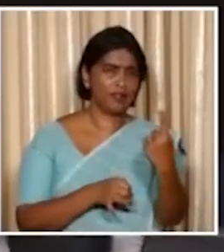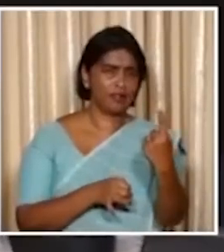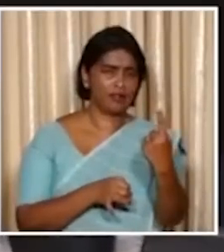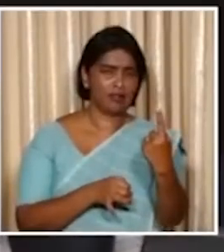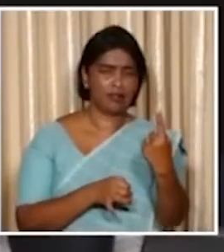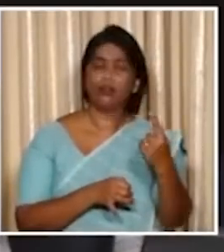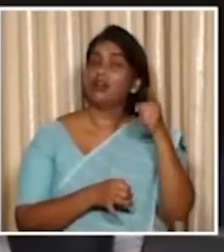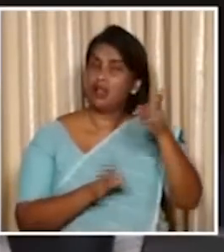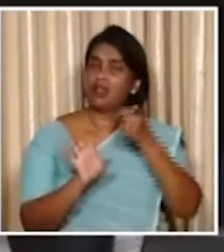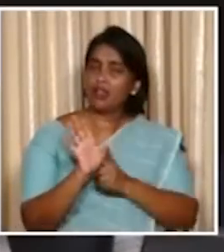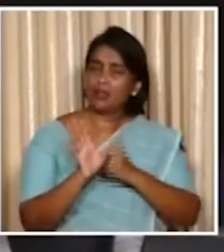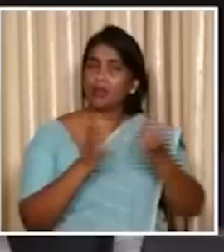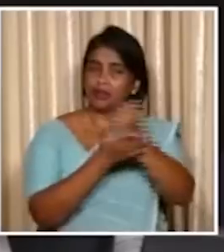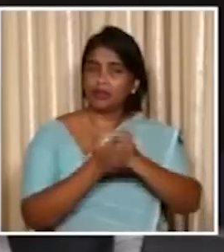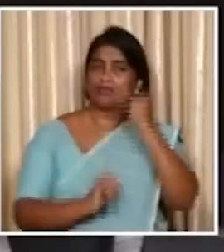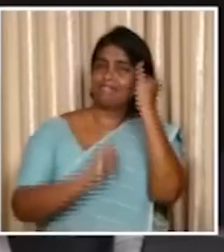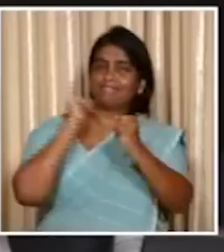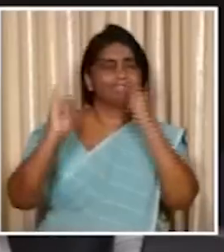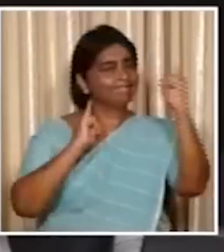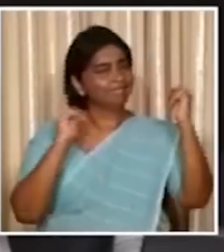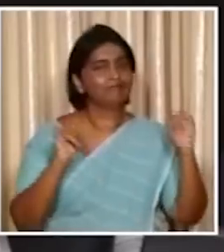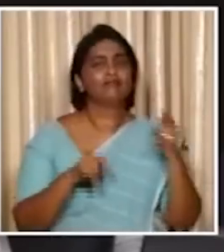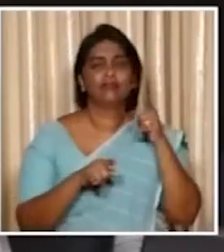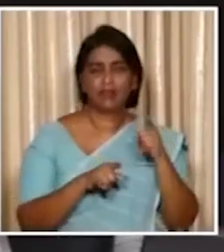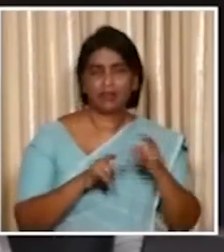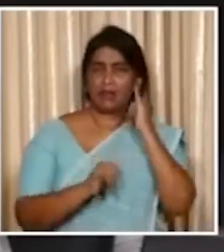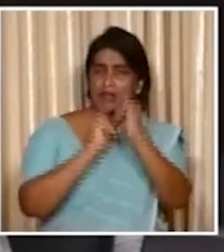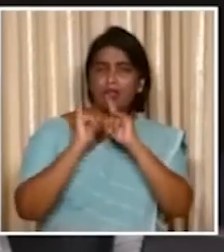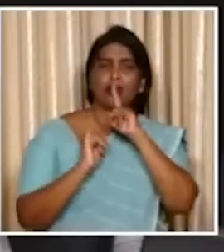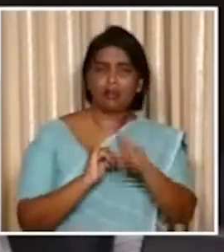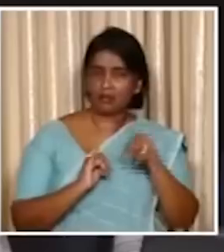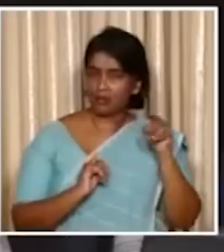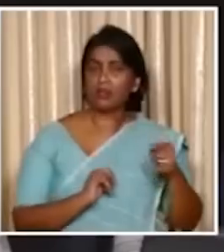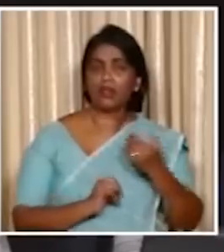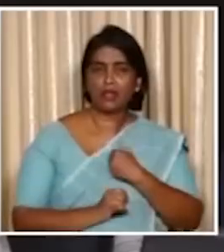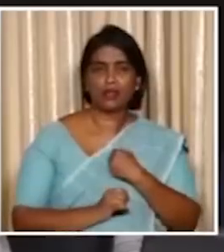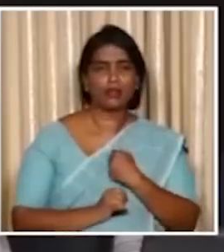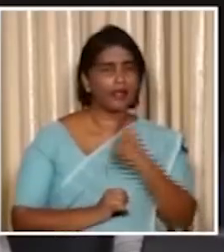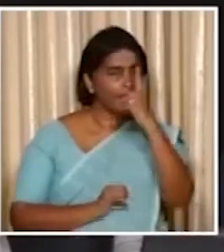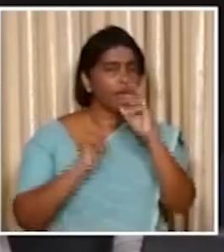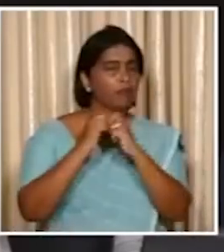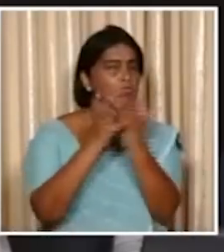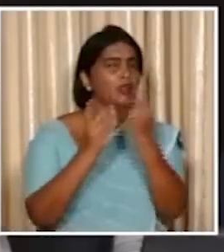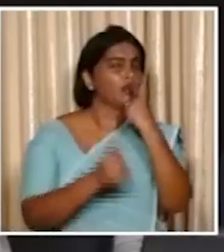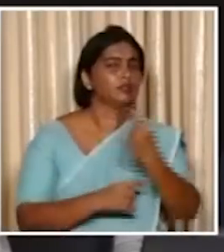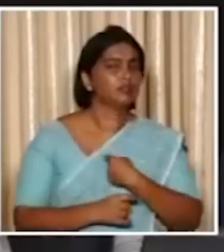blast, everything you criticize. Give me a single solution we have provided. Single solution. You